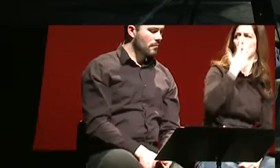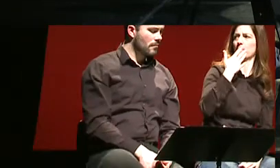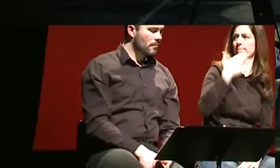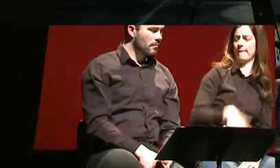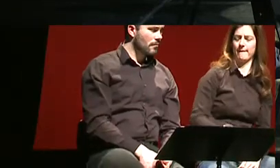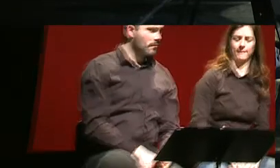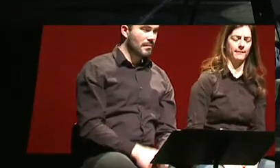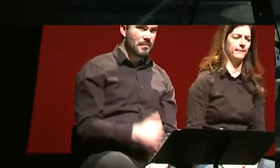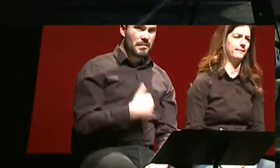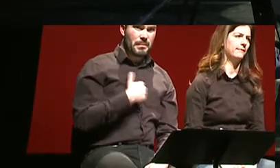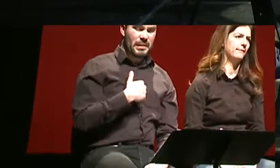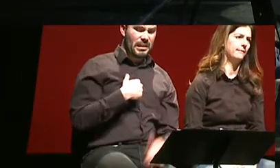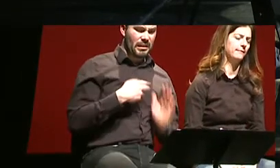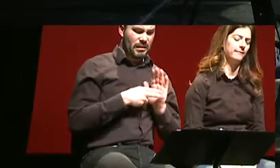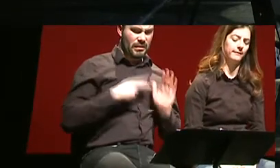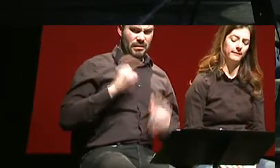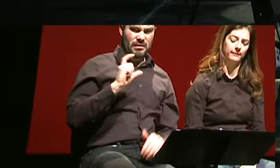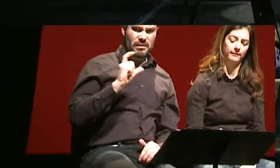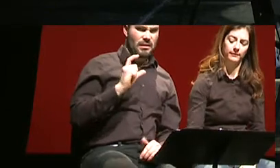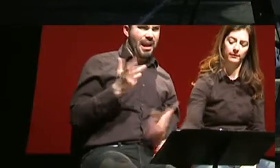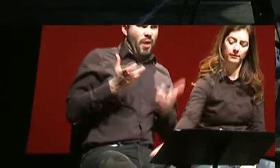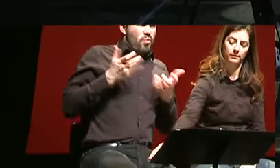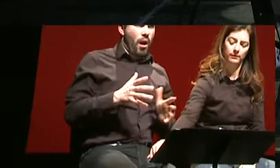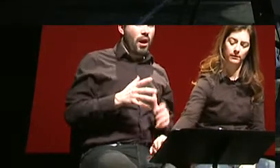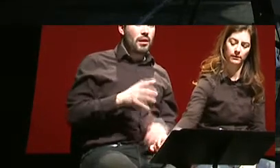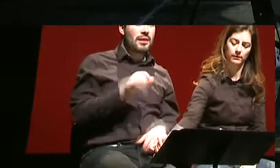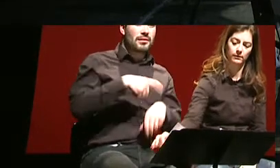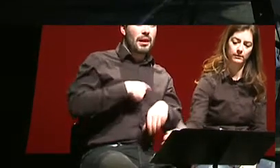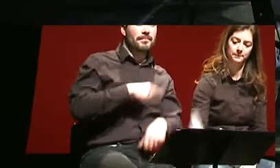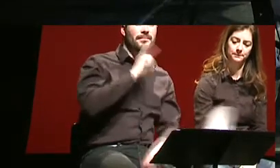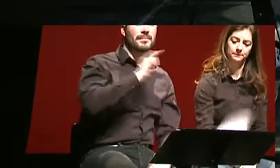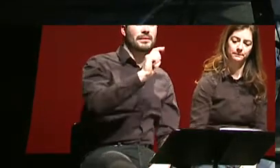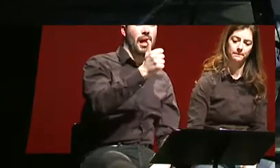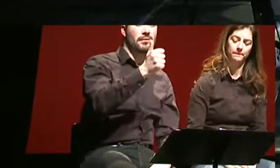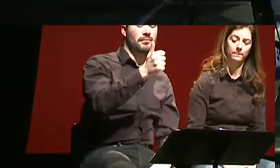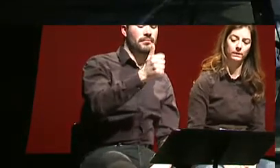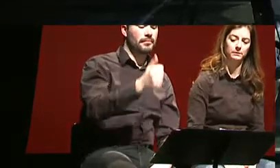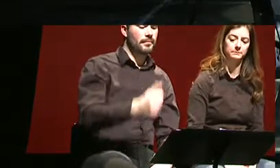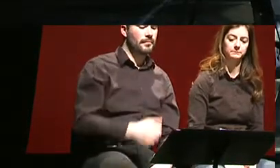I don't want to be a Muslim anymore. I'm 10 years old.